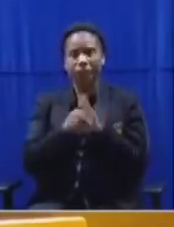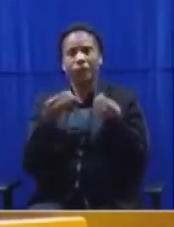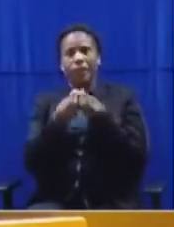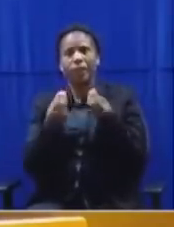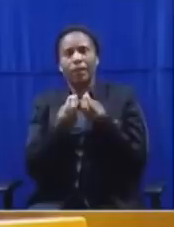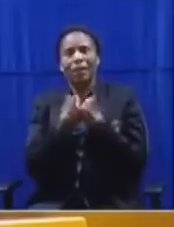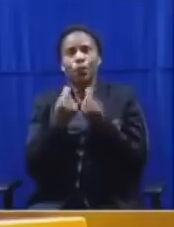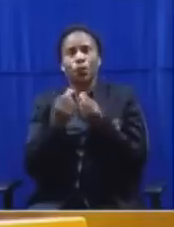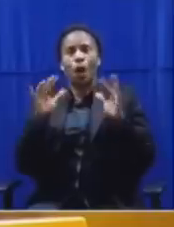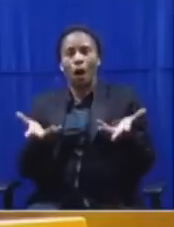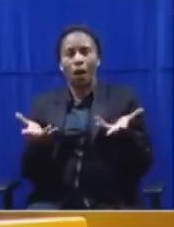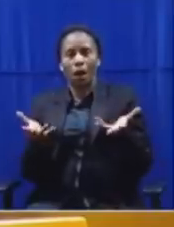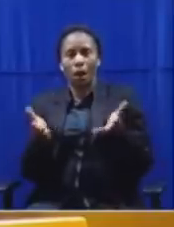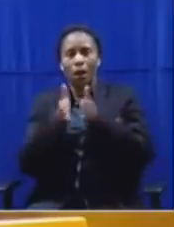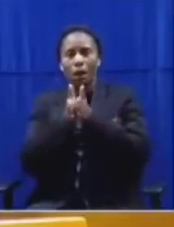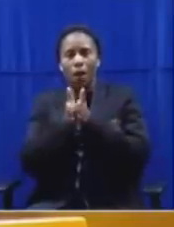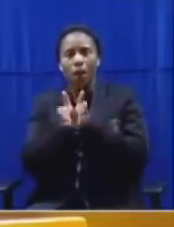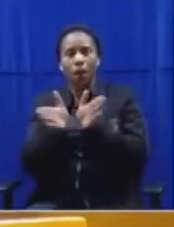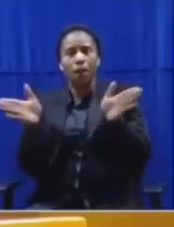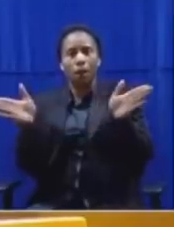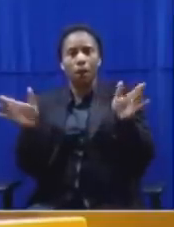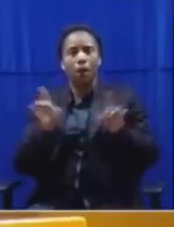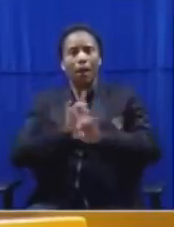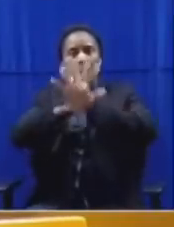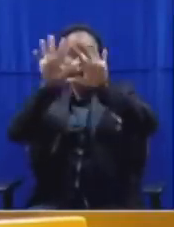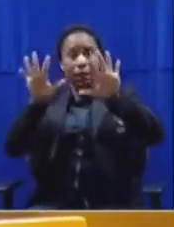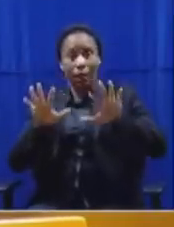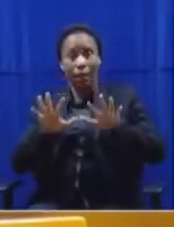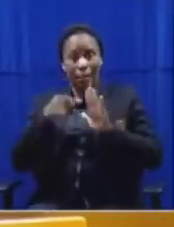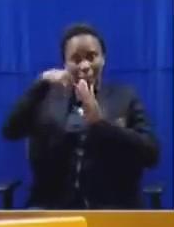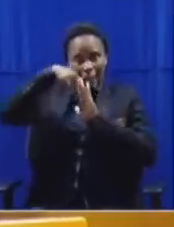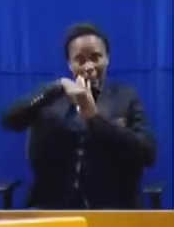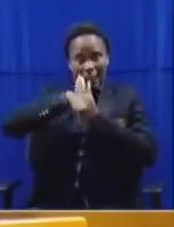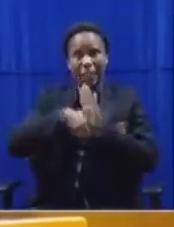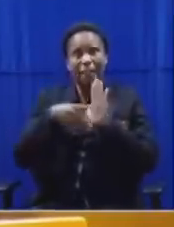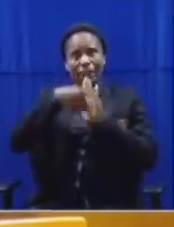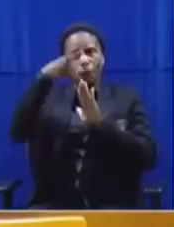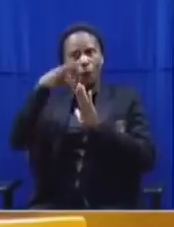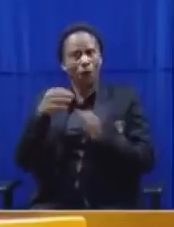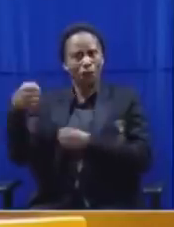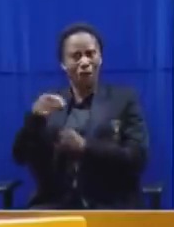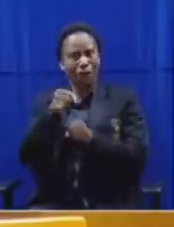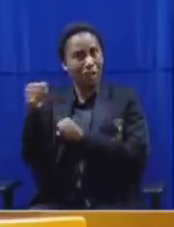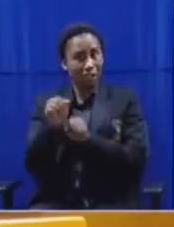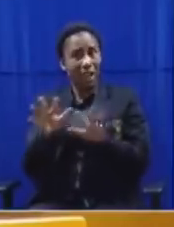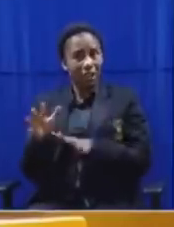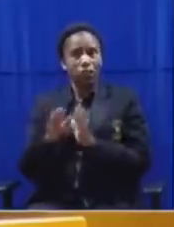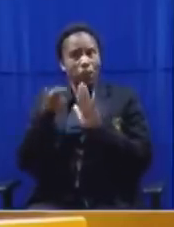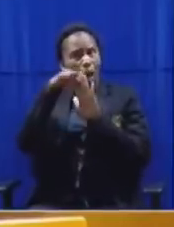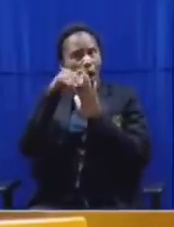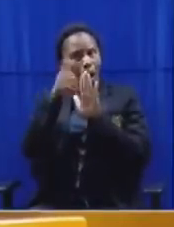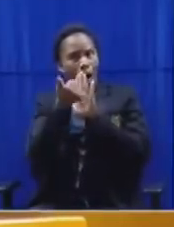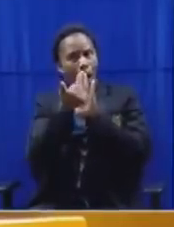that in a broad and not clearly comprehensive developmental strategy and agenda. So it